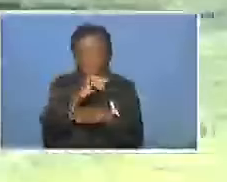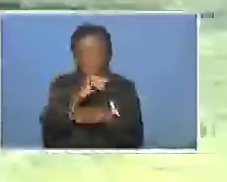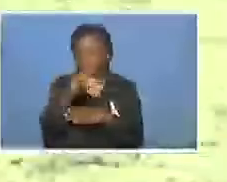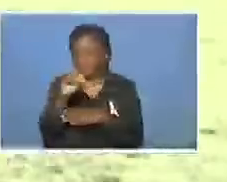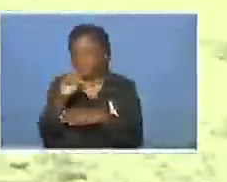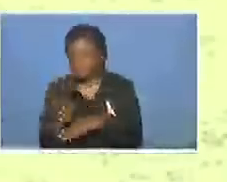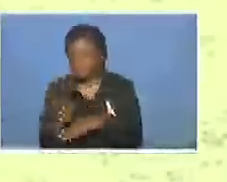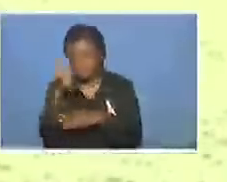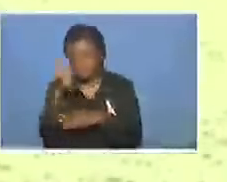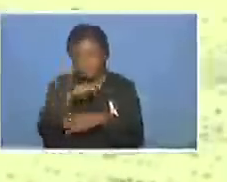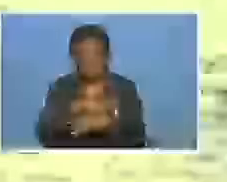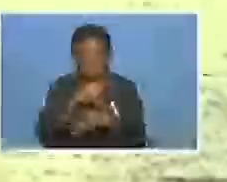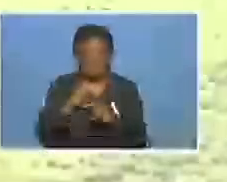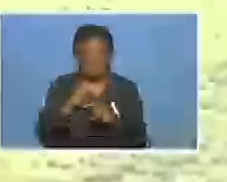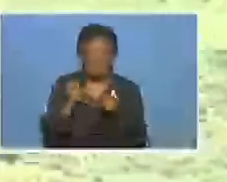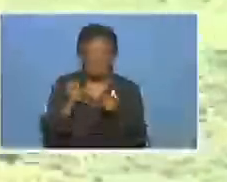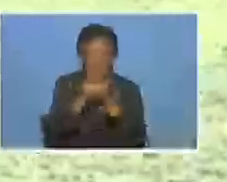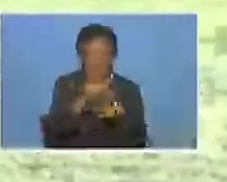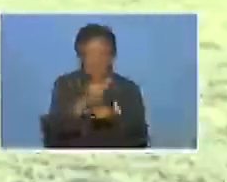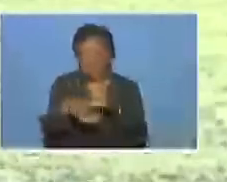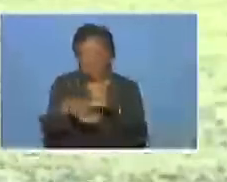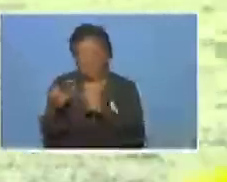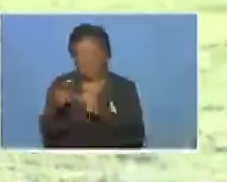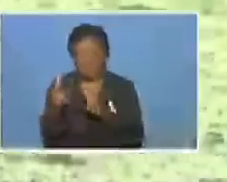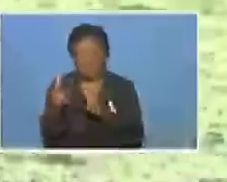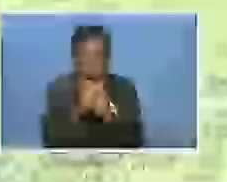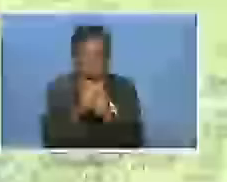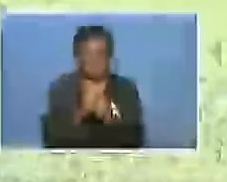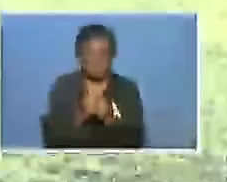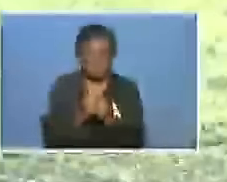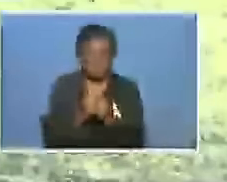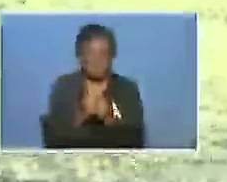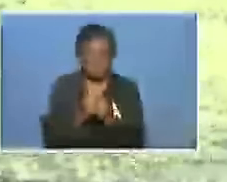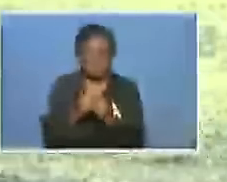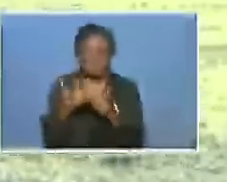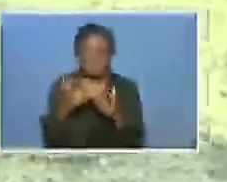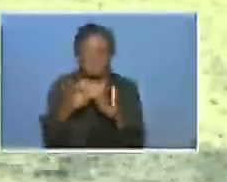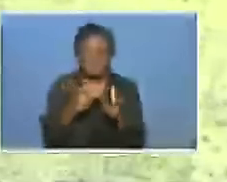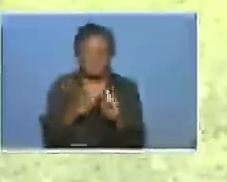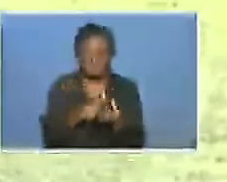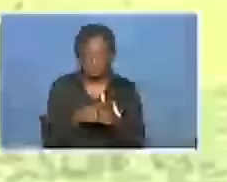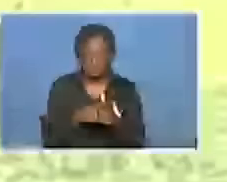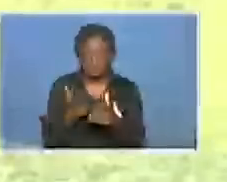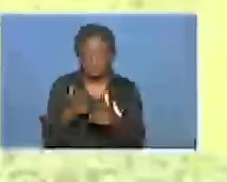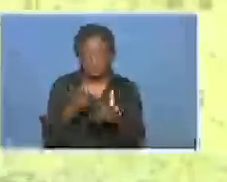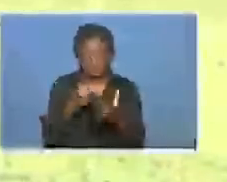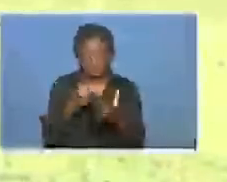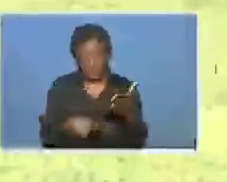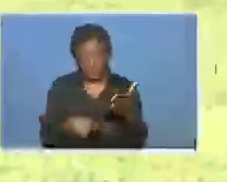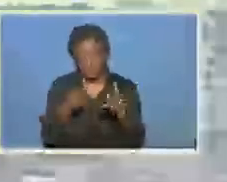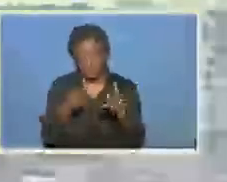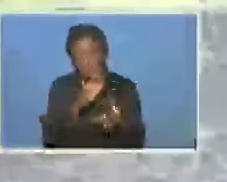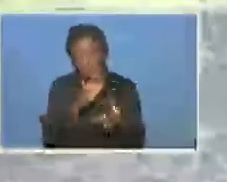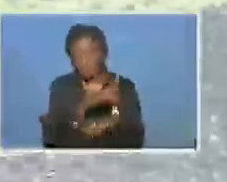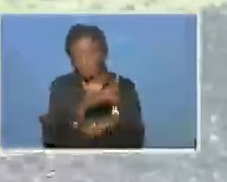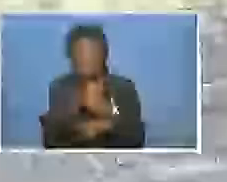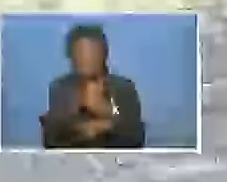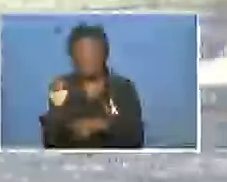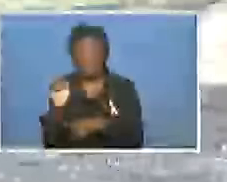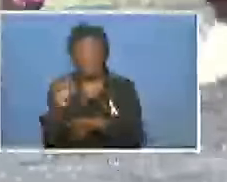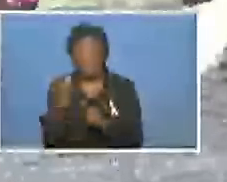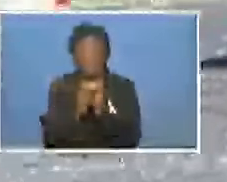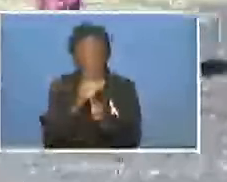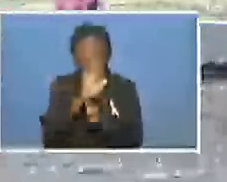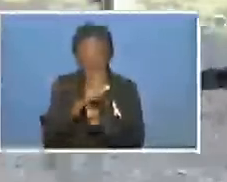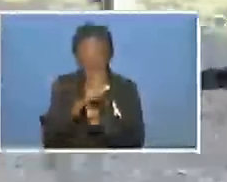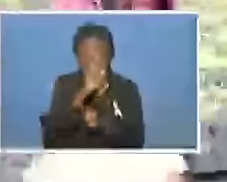around the competition so far in the Bahamas Football Association, as they ran their record to 4-0 on the season with a 5-1